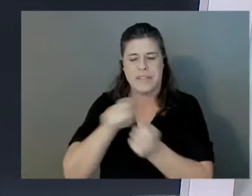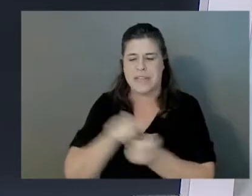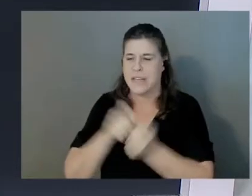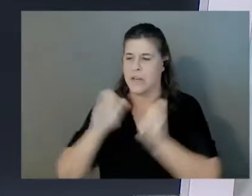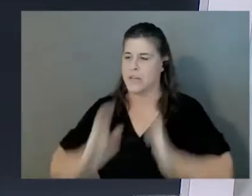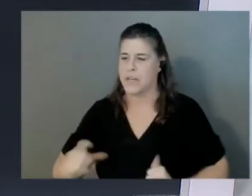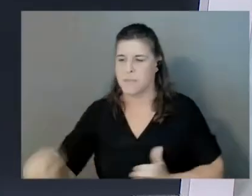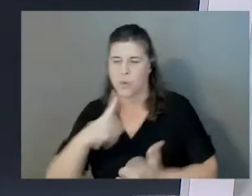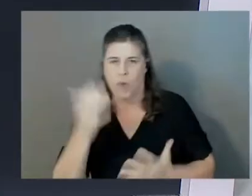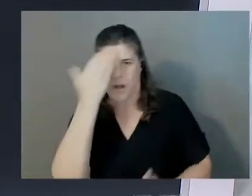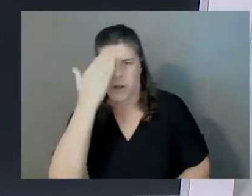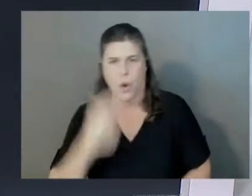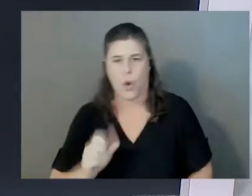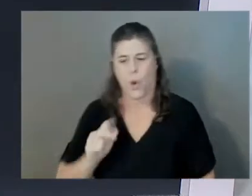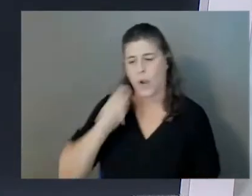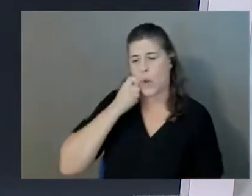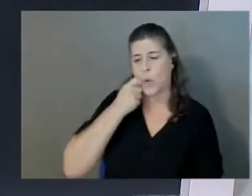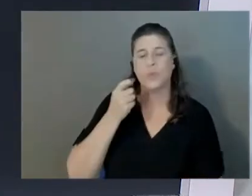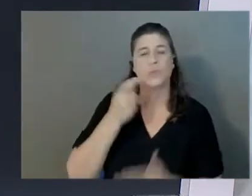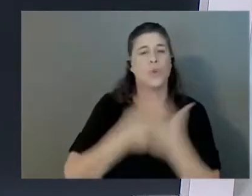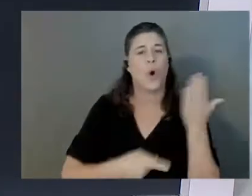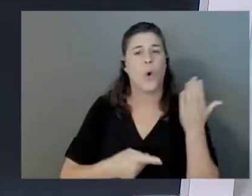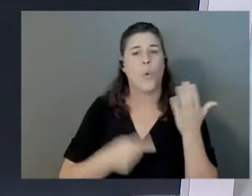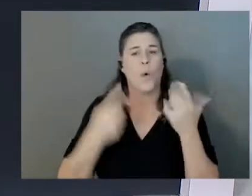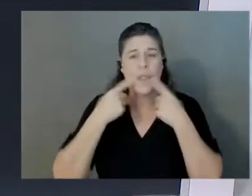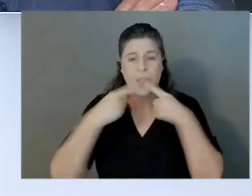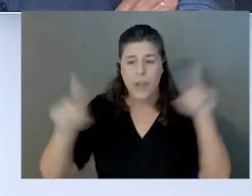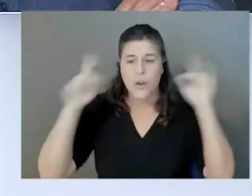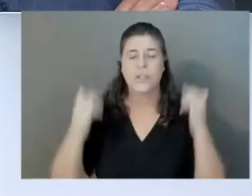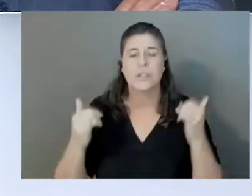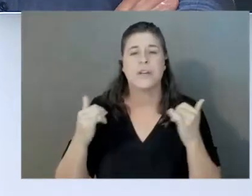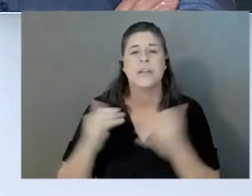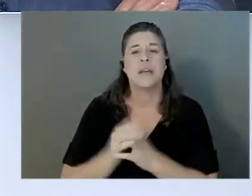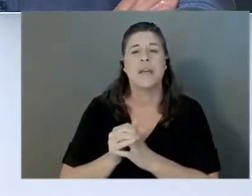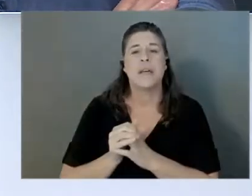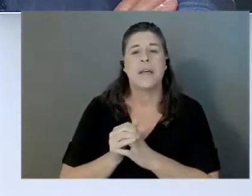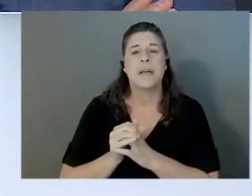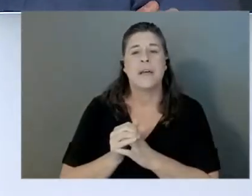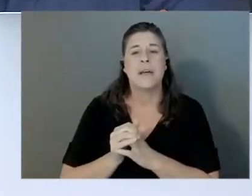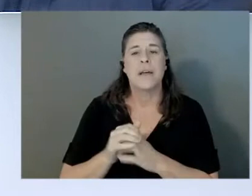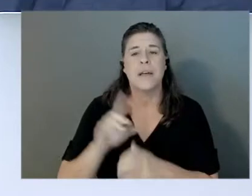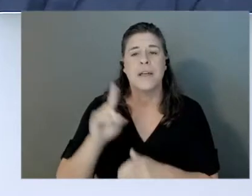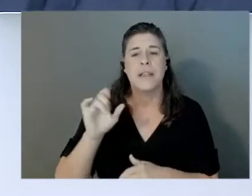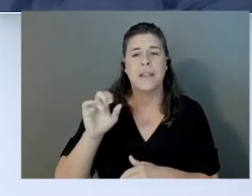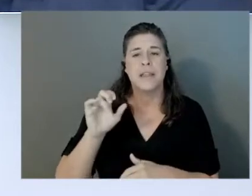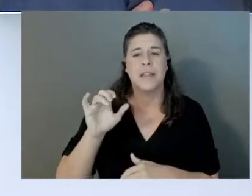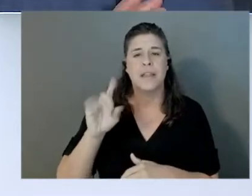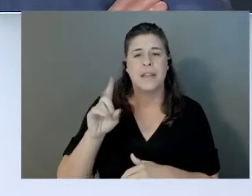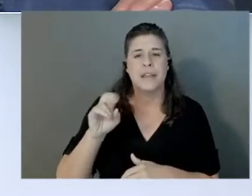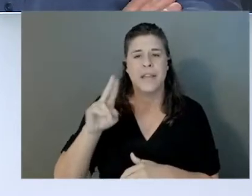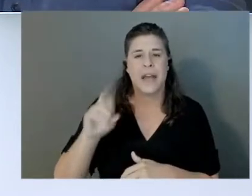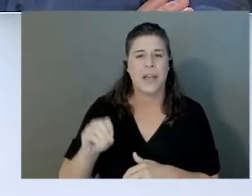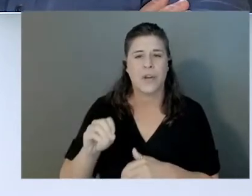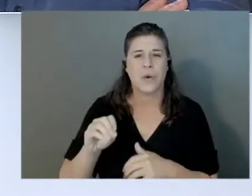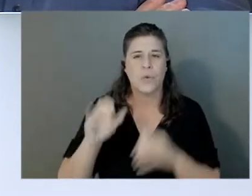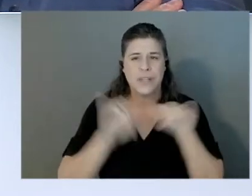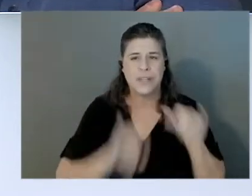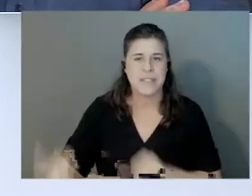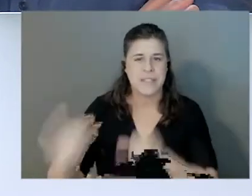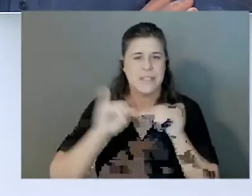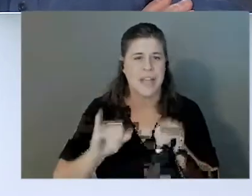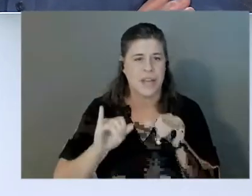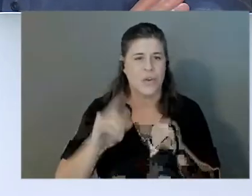Okay, cool. So what Swami announced earlier today is the Amazon DynamoDB standard infrequent access table